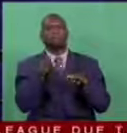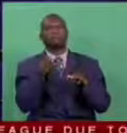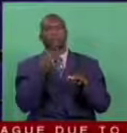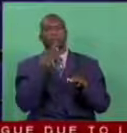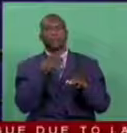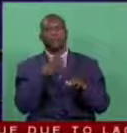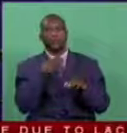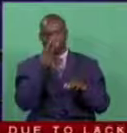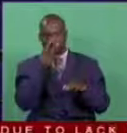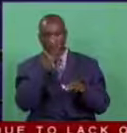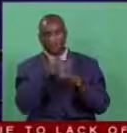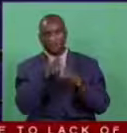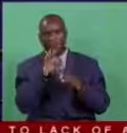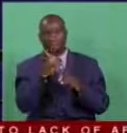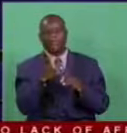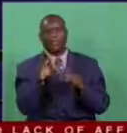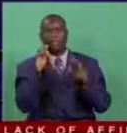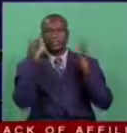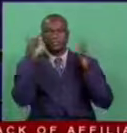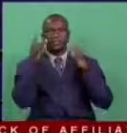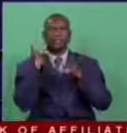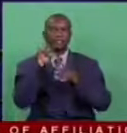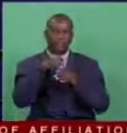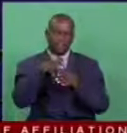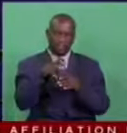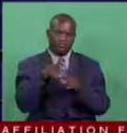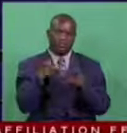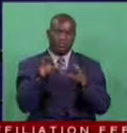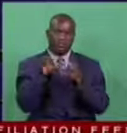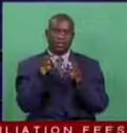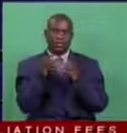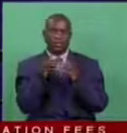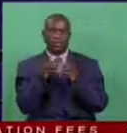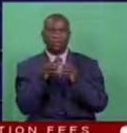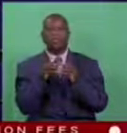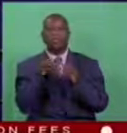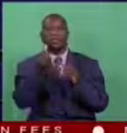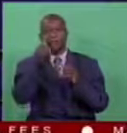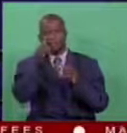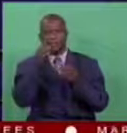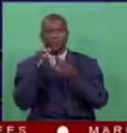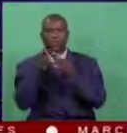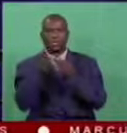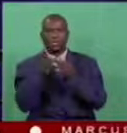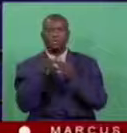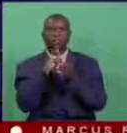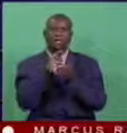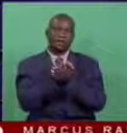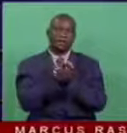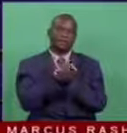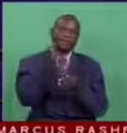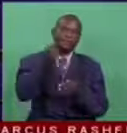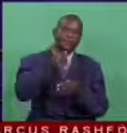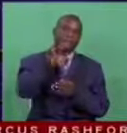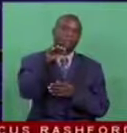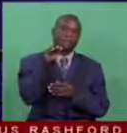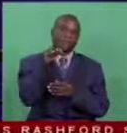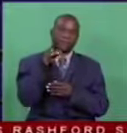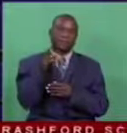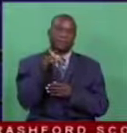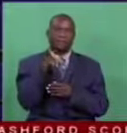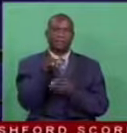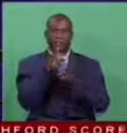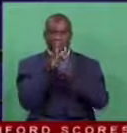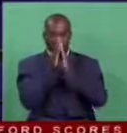So to commemorate the day for us, we are working with a number of organizations, including the Culture Fund of Zimbabwe, the Ecumenical Church